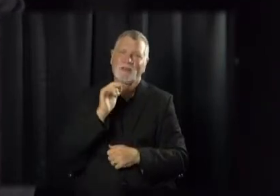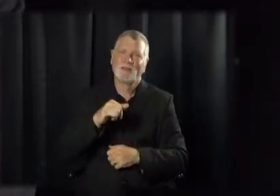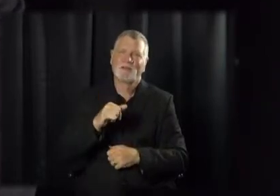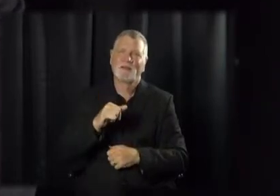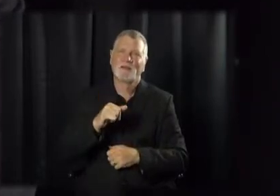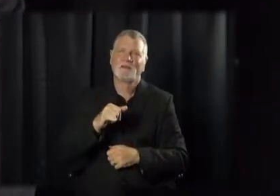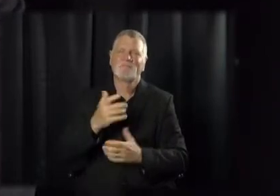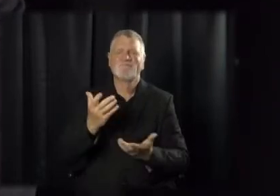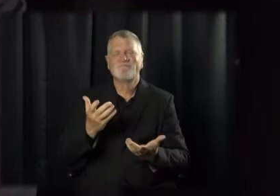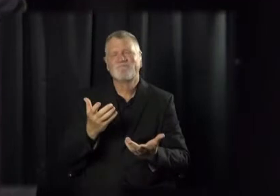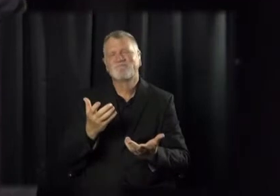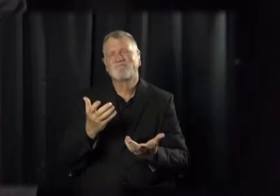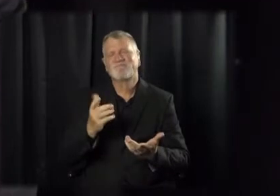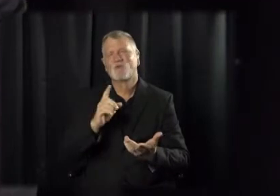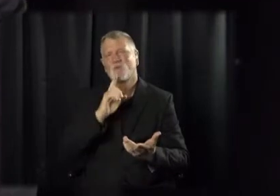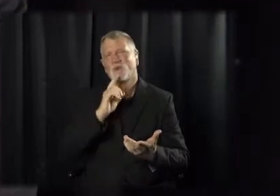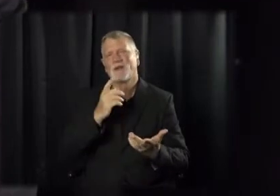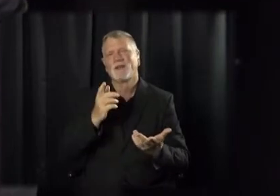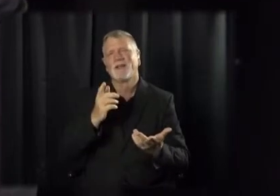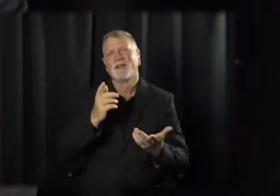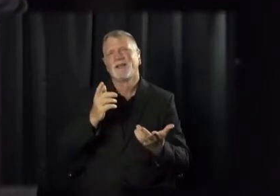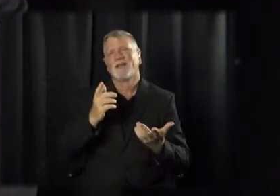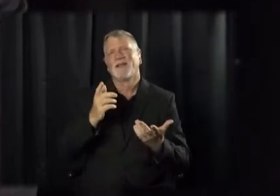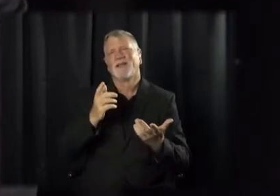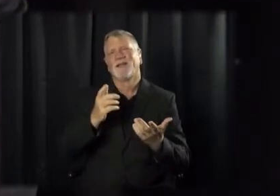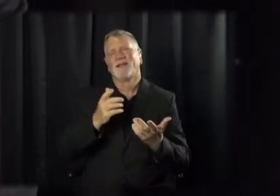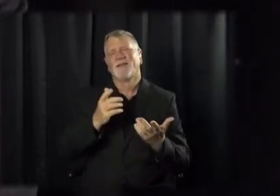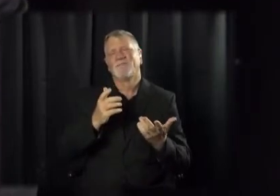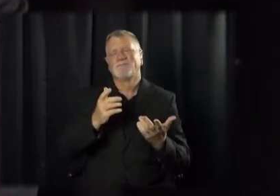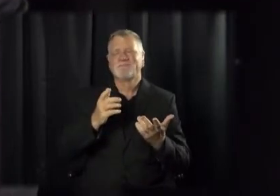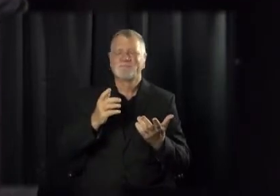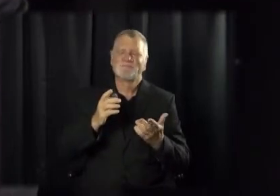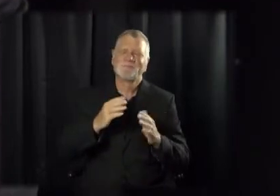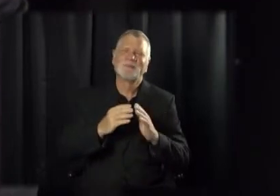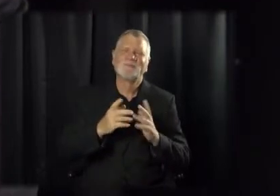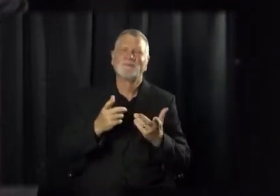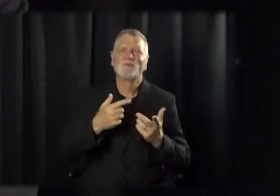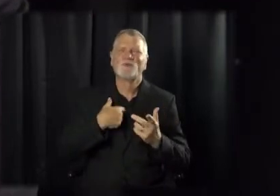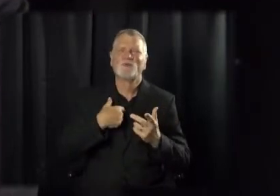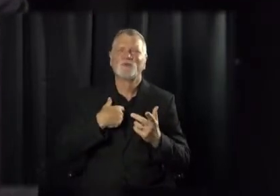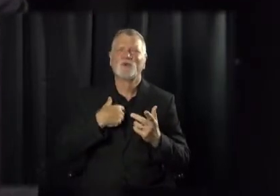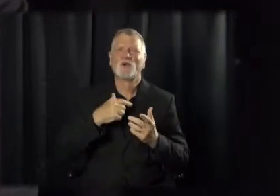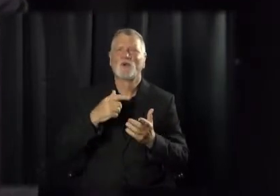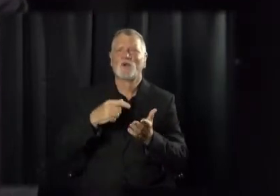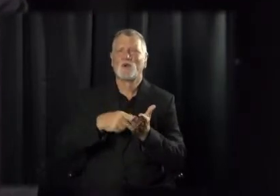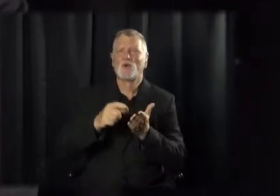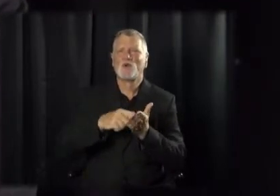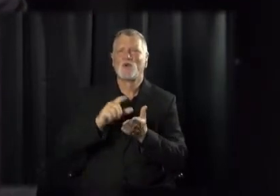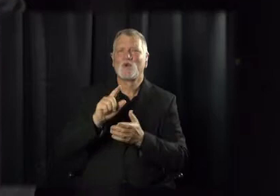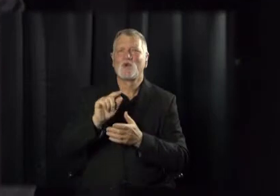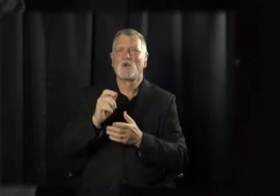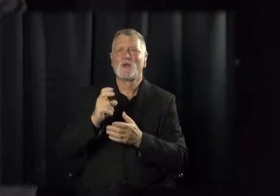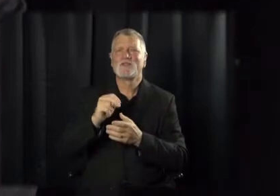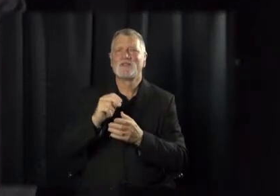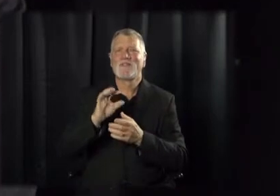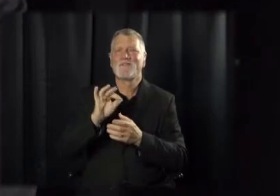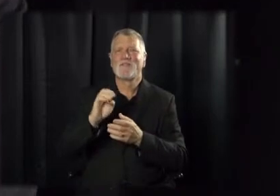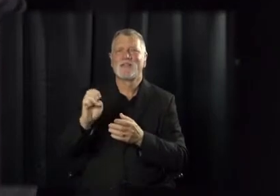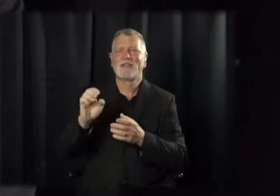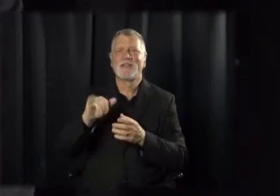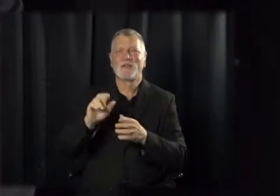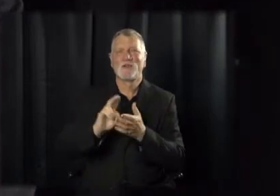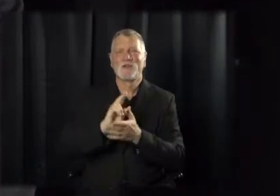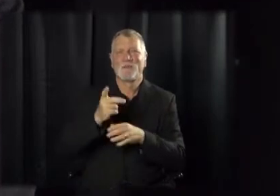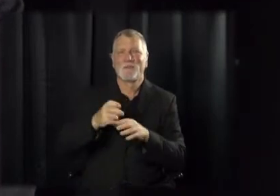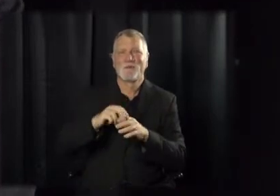very pragmatic basis. The tuition level, the tuition fees that the University of